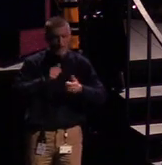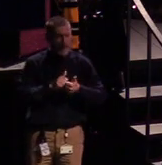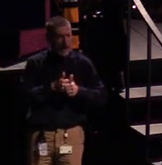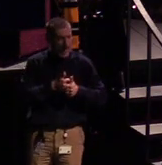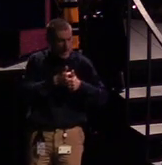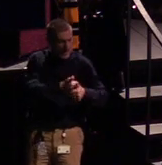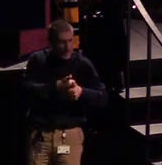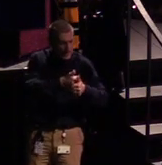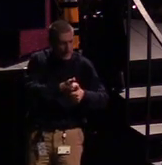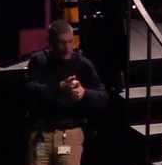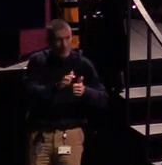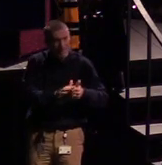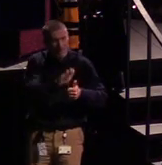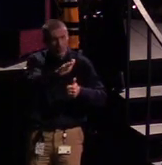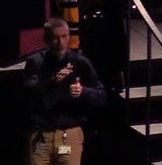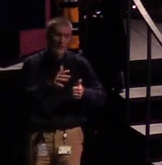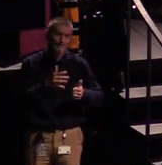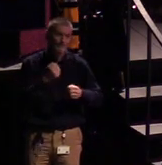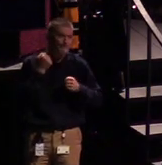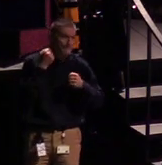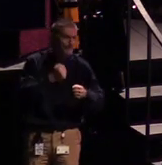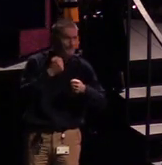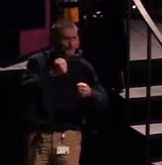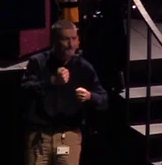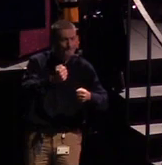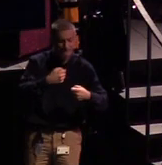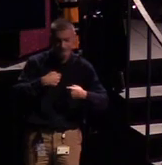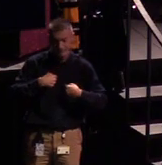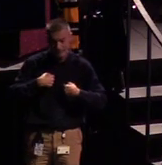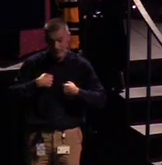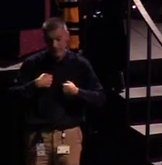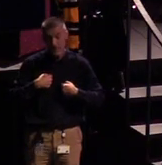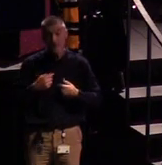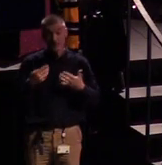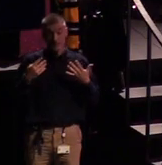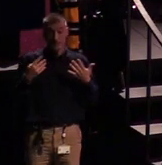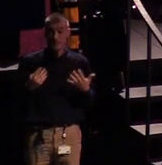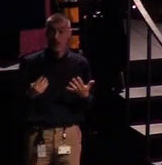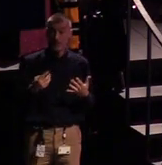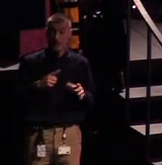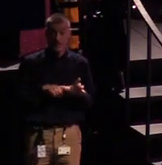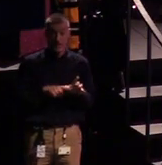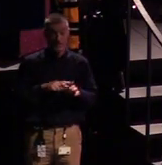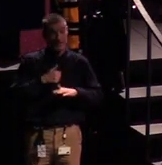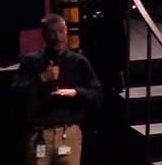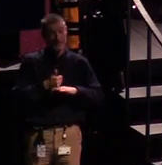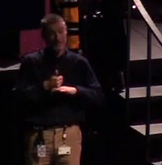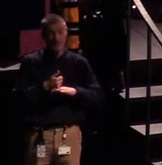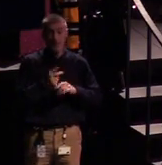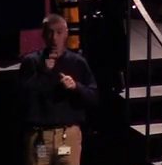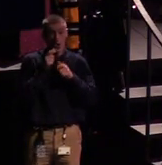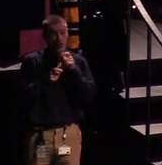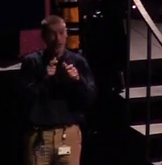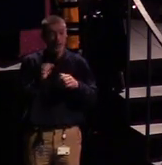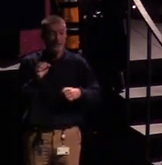struggle ahead biscuit in the nine years biscuit since we found it tourettes hero the idea